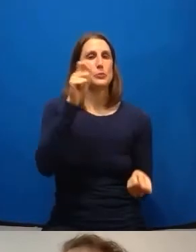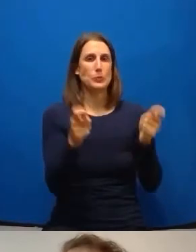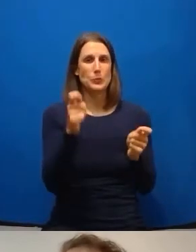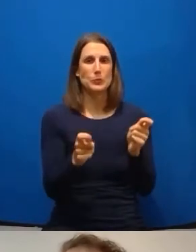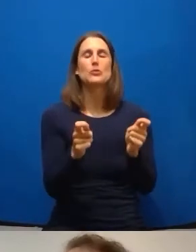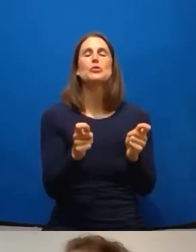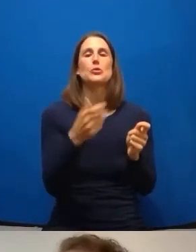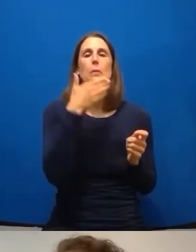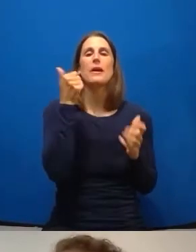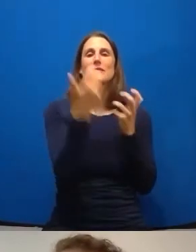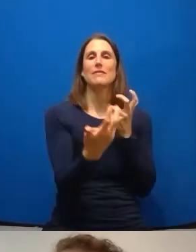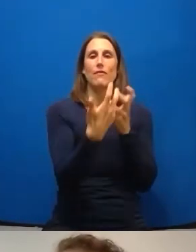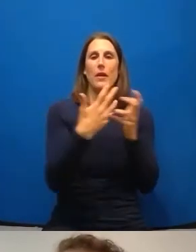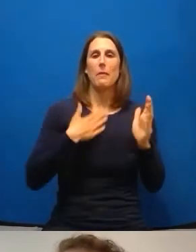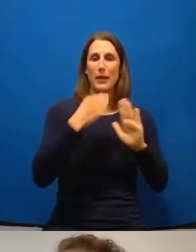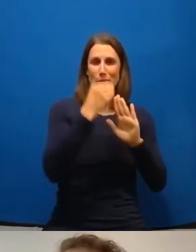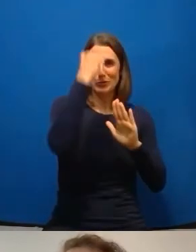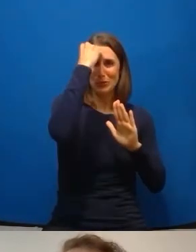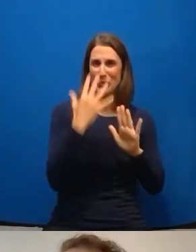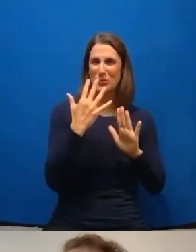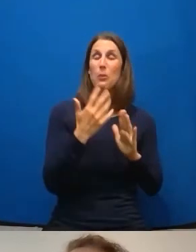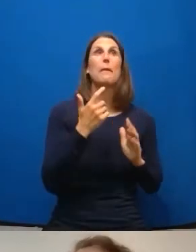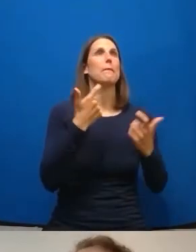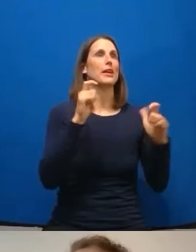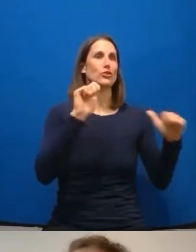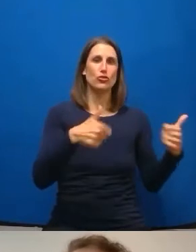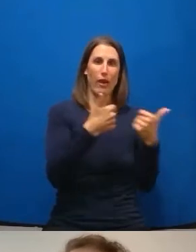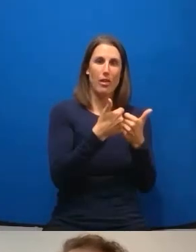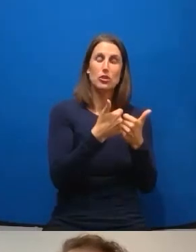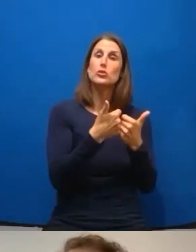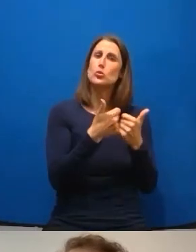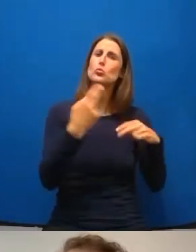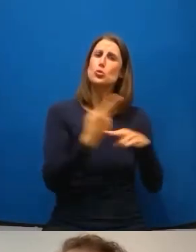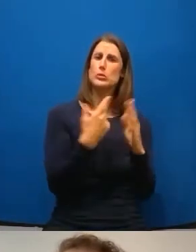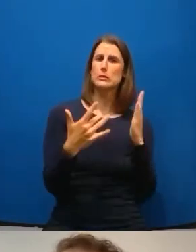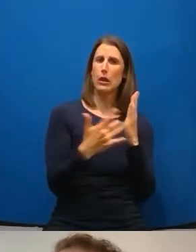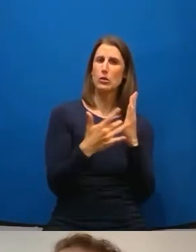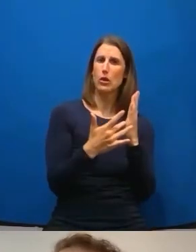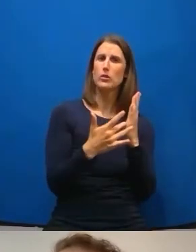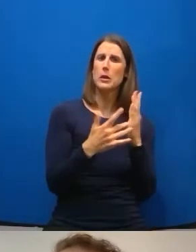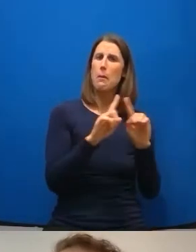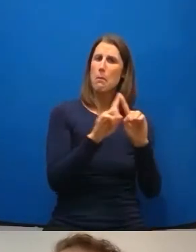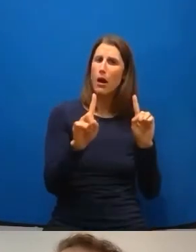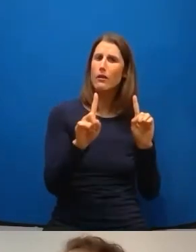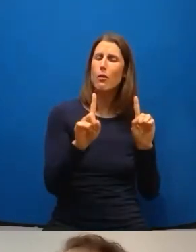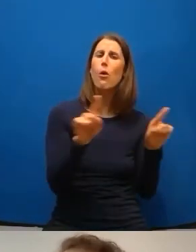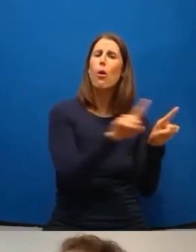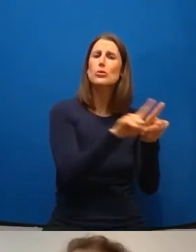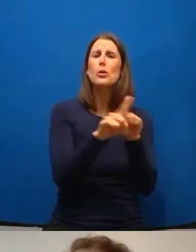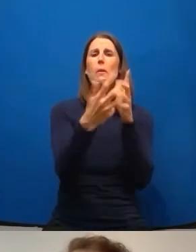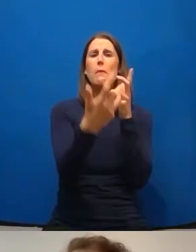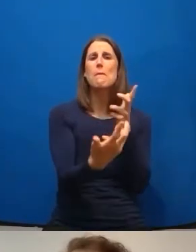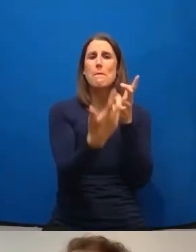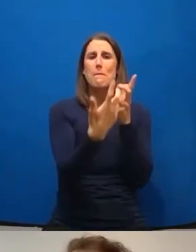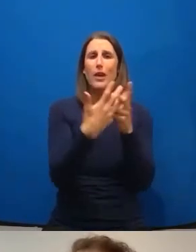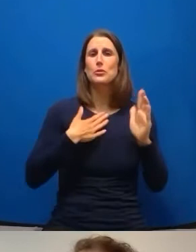challenge of using these technology options, but using them to the best of the abilities of the students. But then, I think that